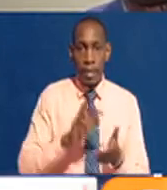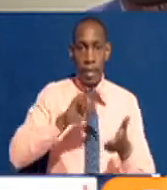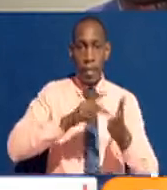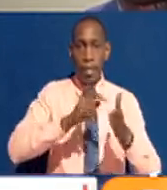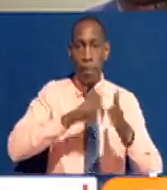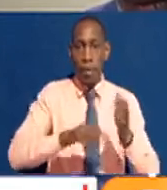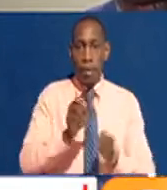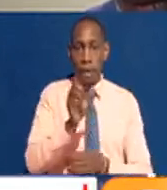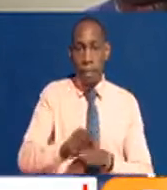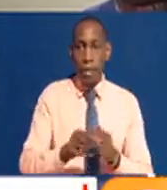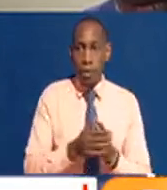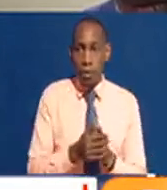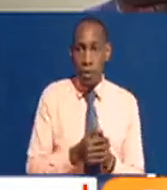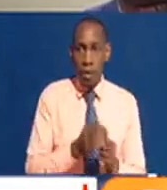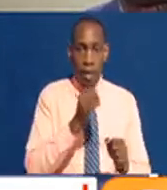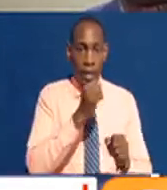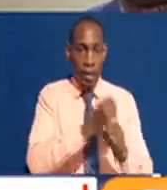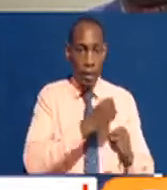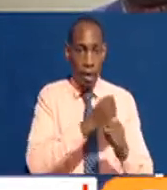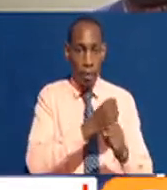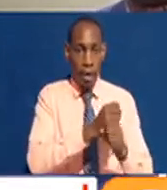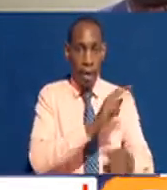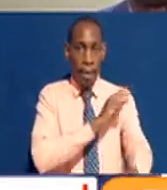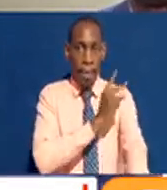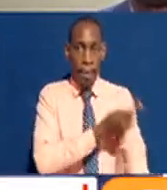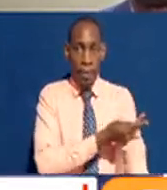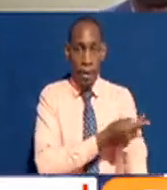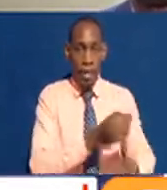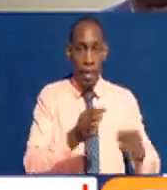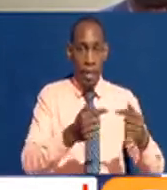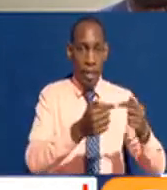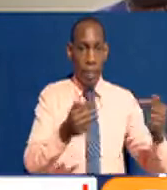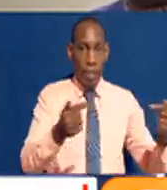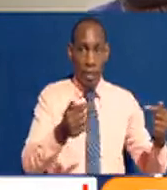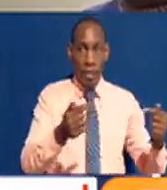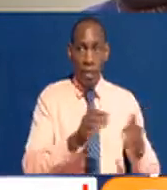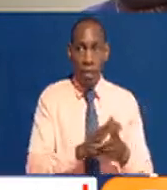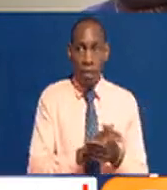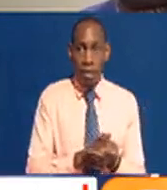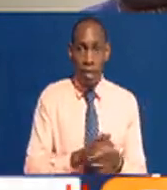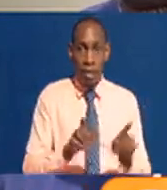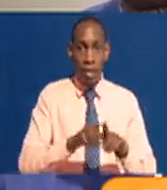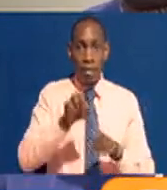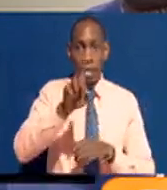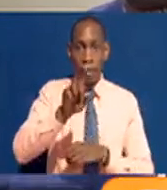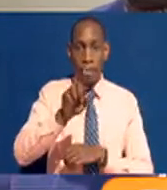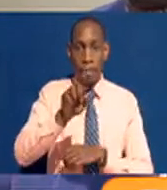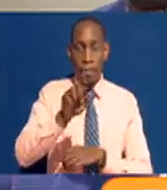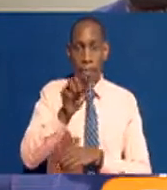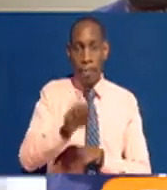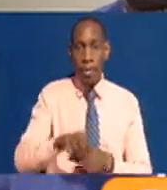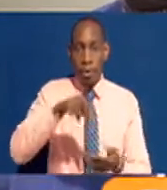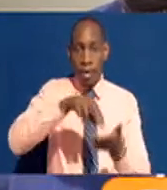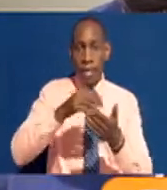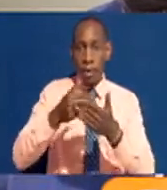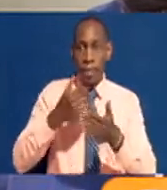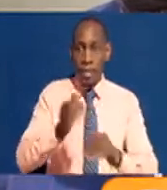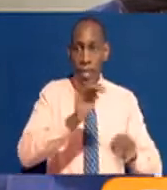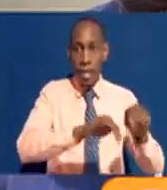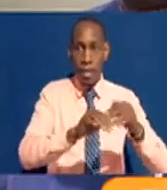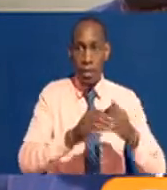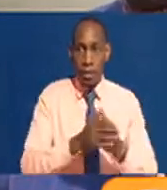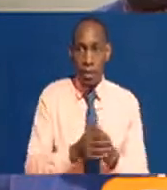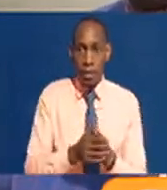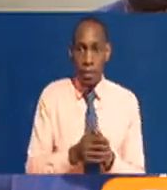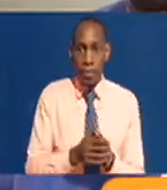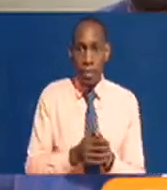person who shall be practicing this or exercising the powers of the opposition is necessarily the person who vied in the previous election as the